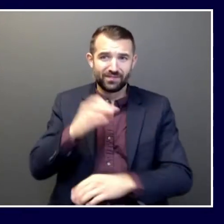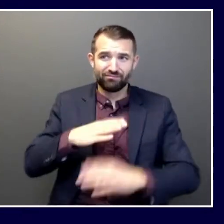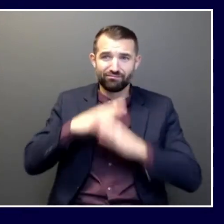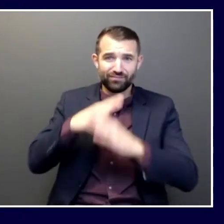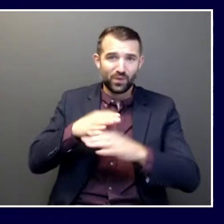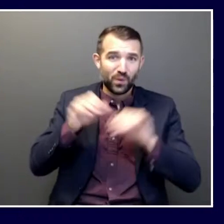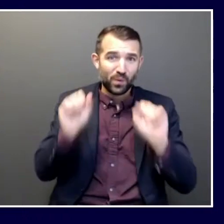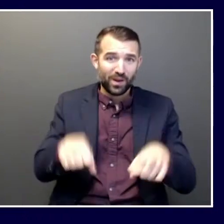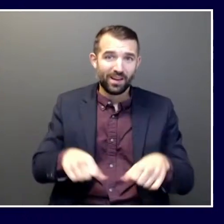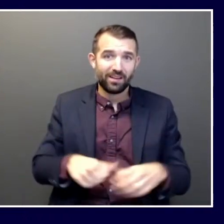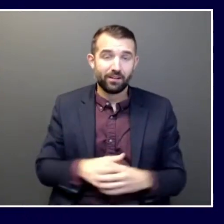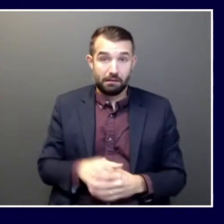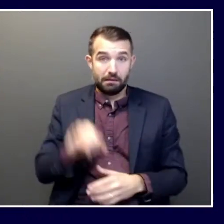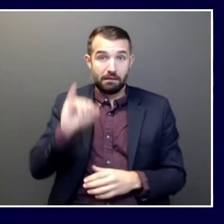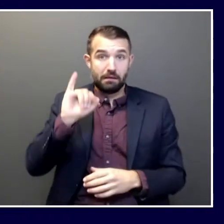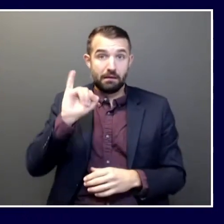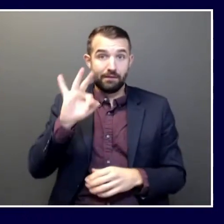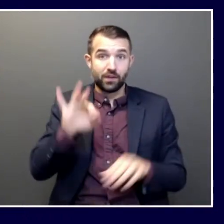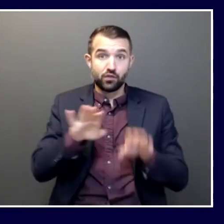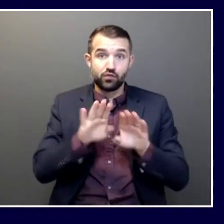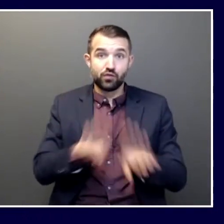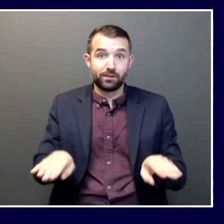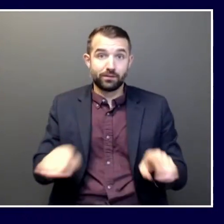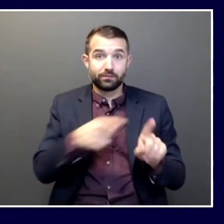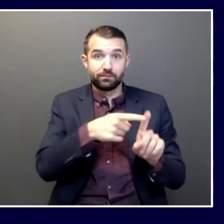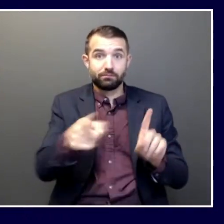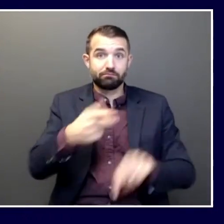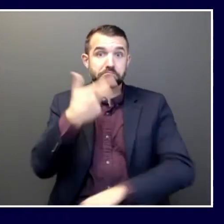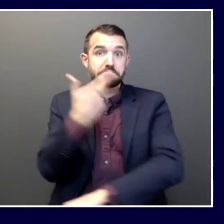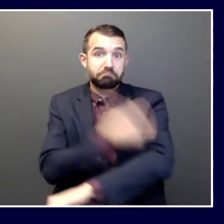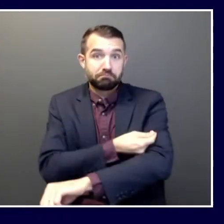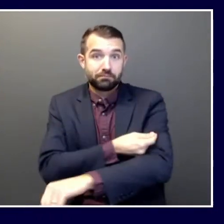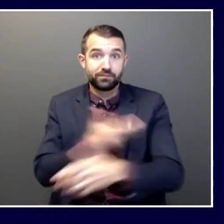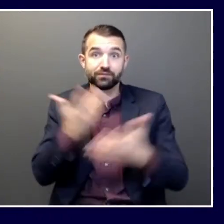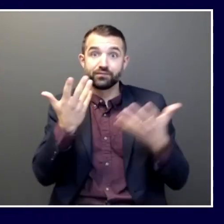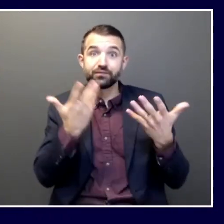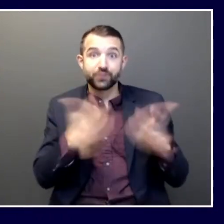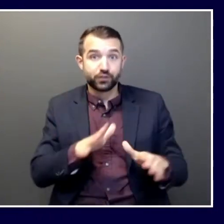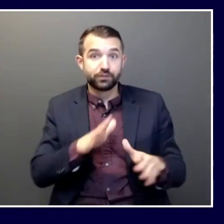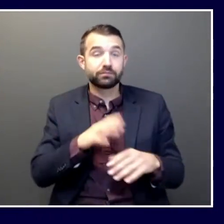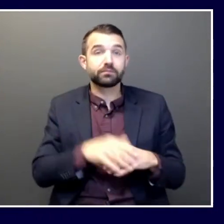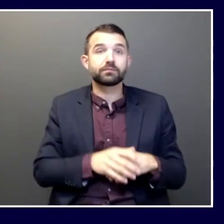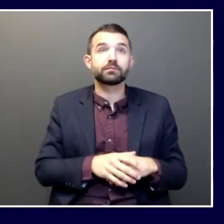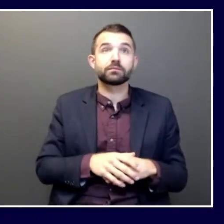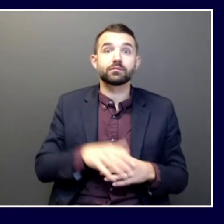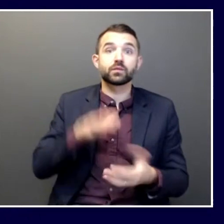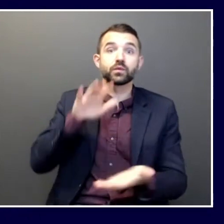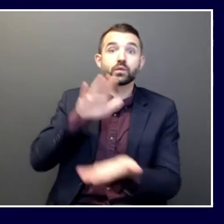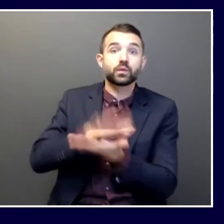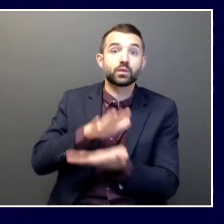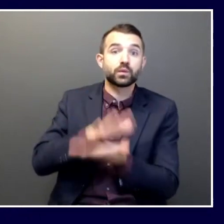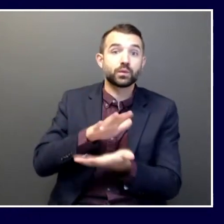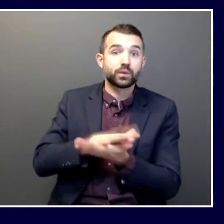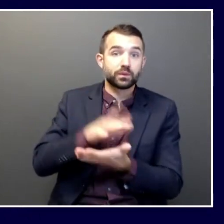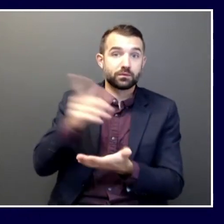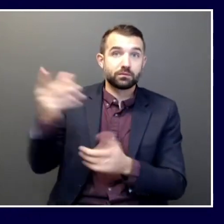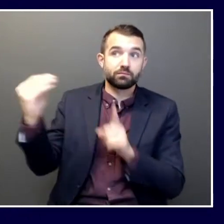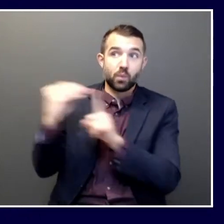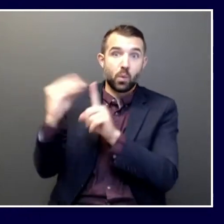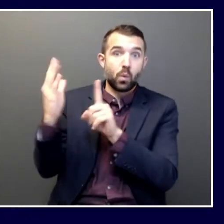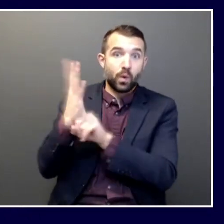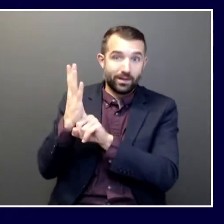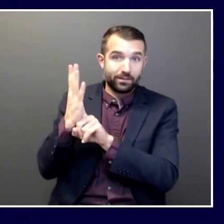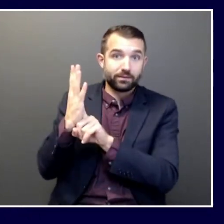quarantine, although they will still need to test. The ability not to quarantine has an immediate and